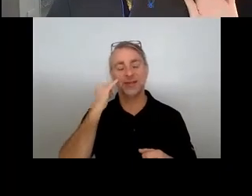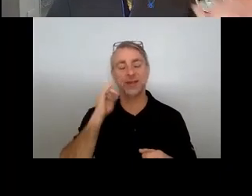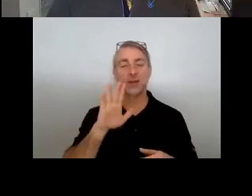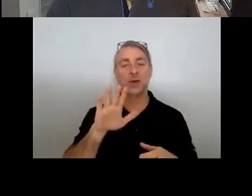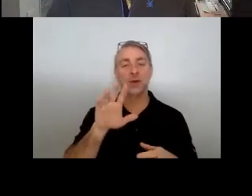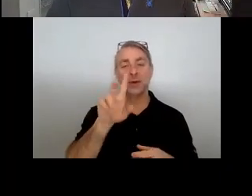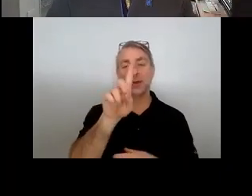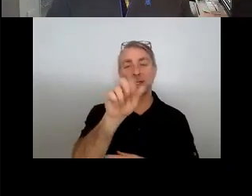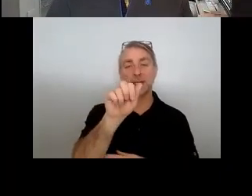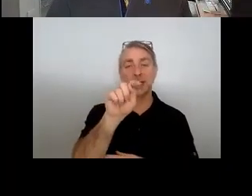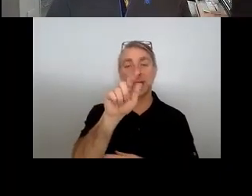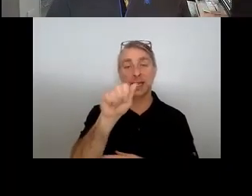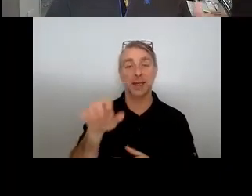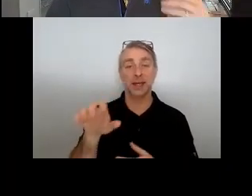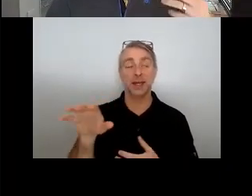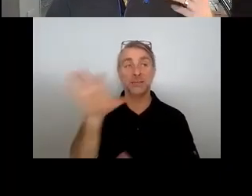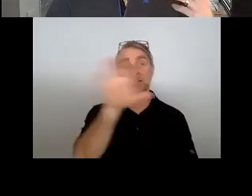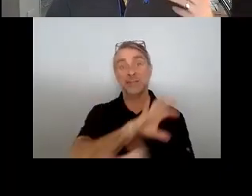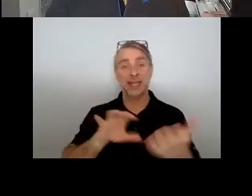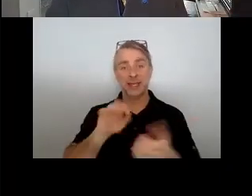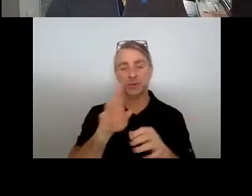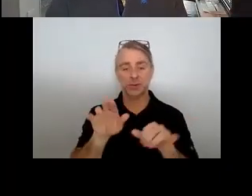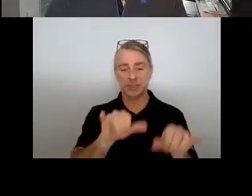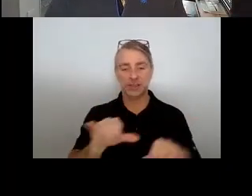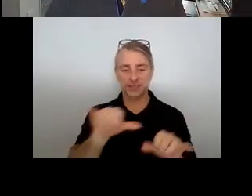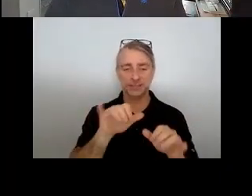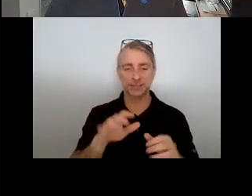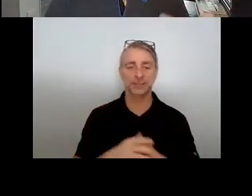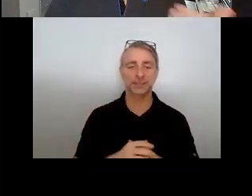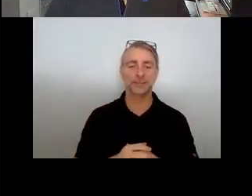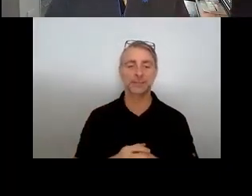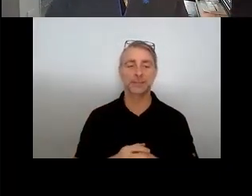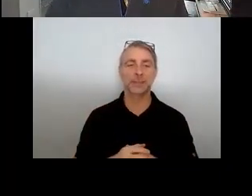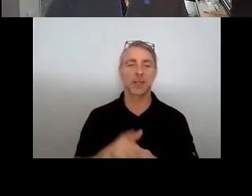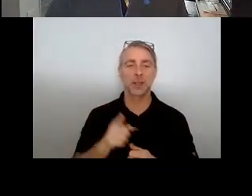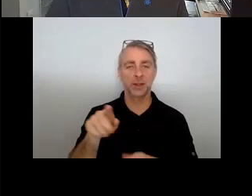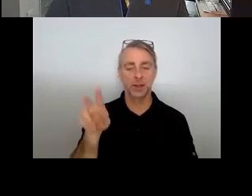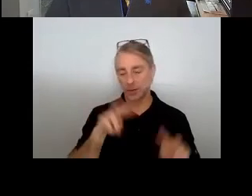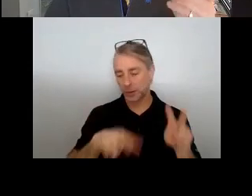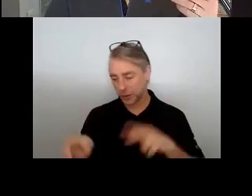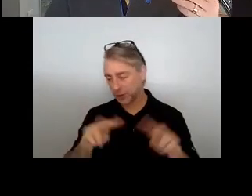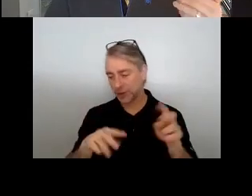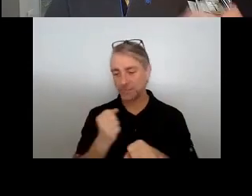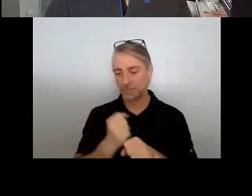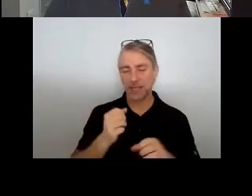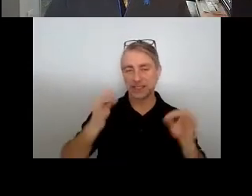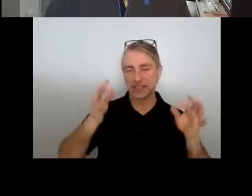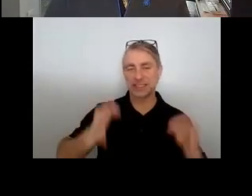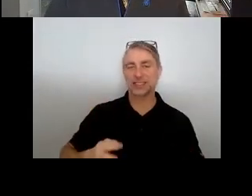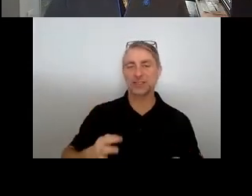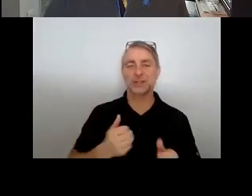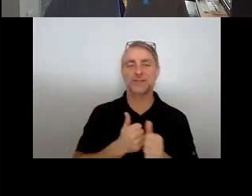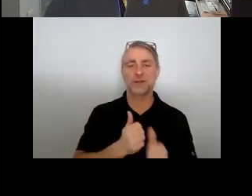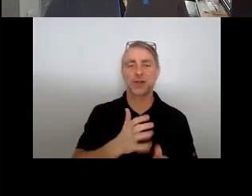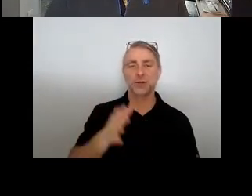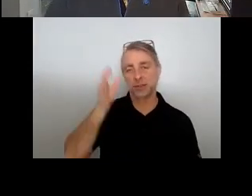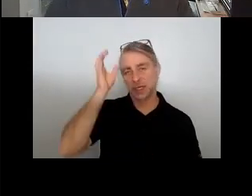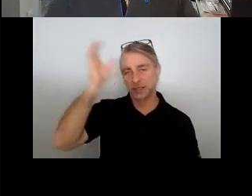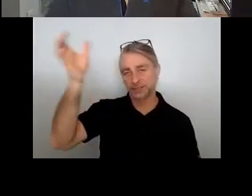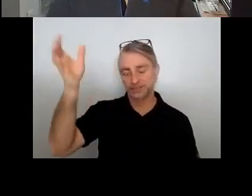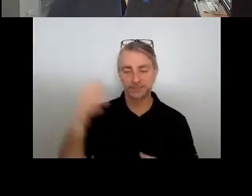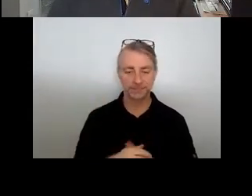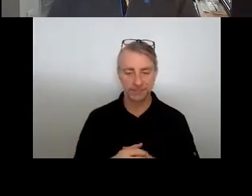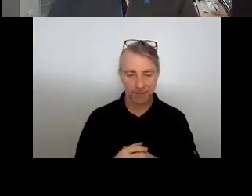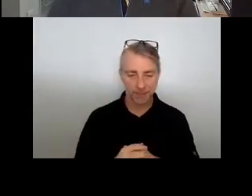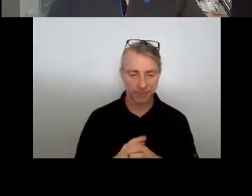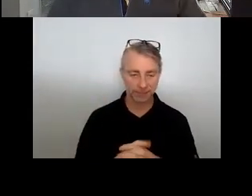or heterogeneous. That should be a conceptual decision made earlier on. Using a random effects framework,